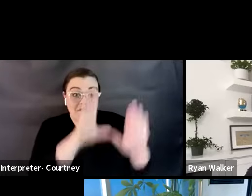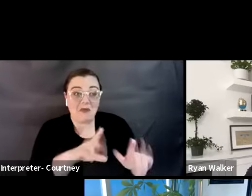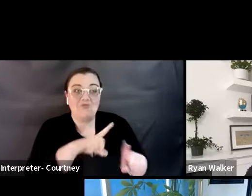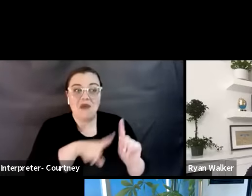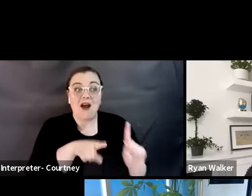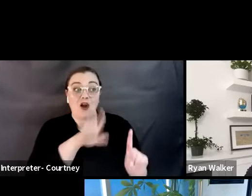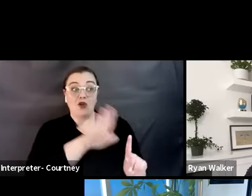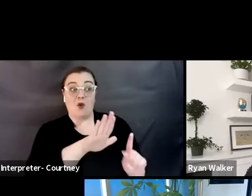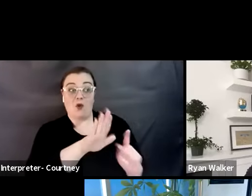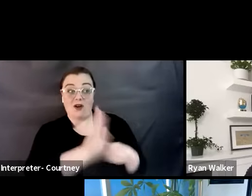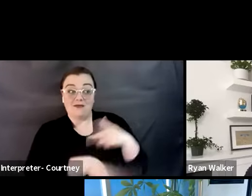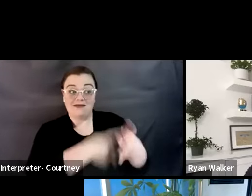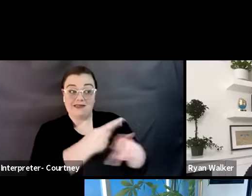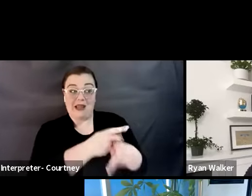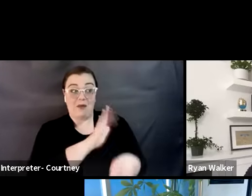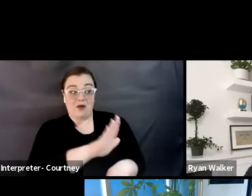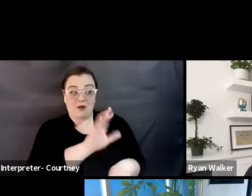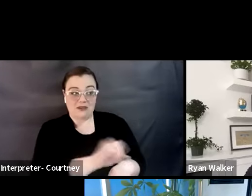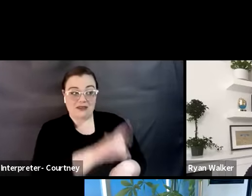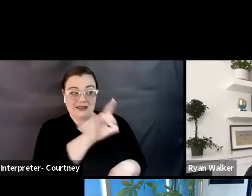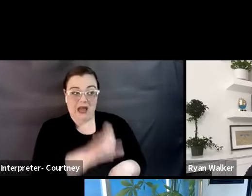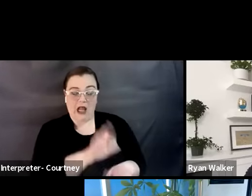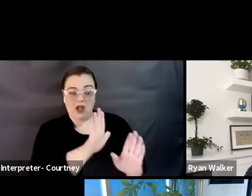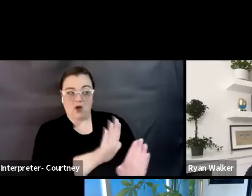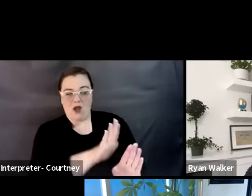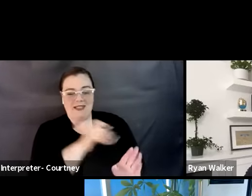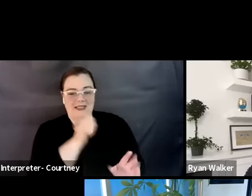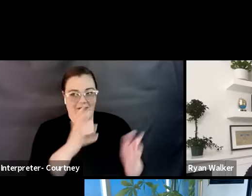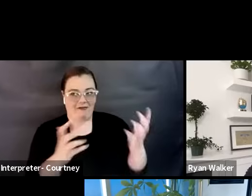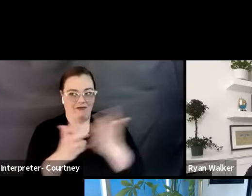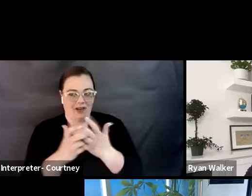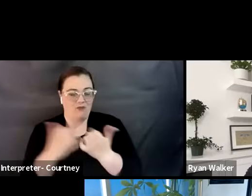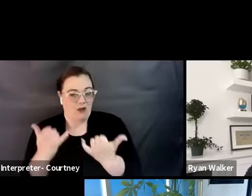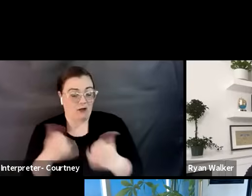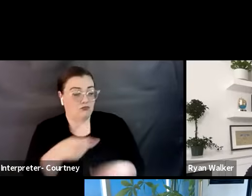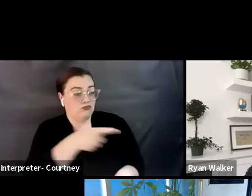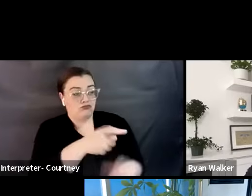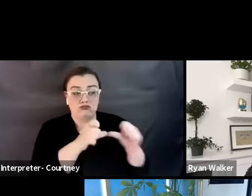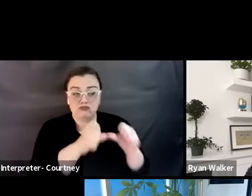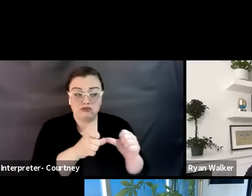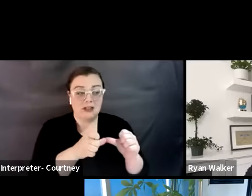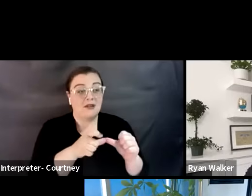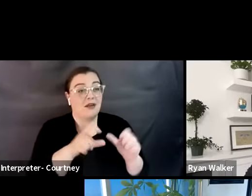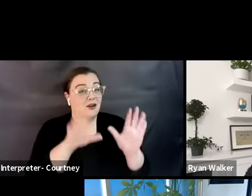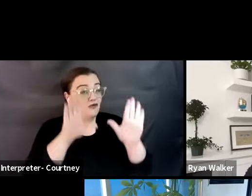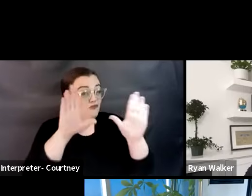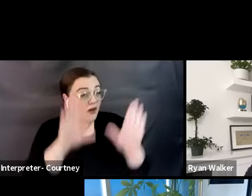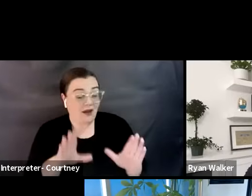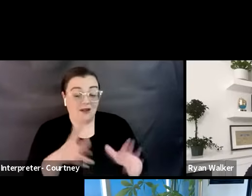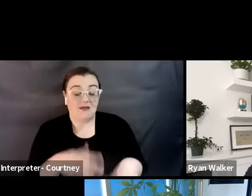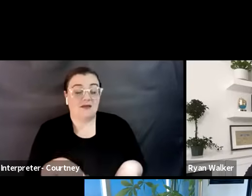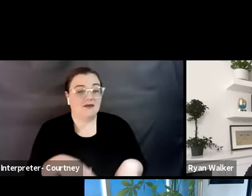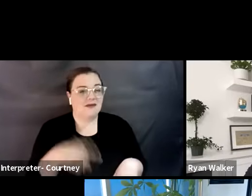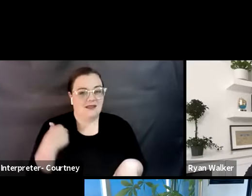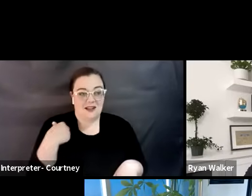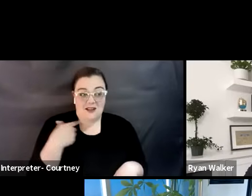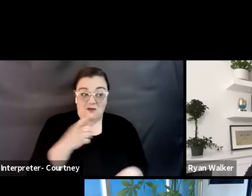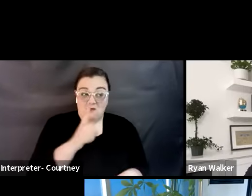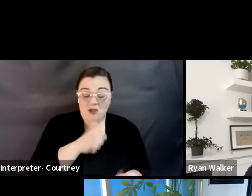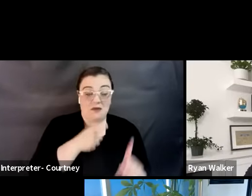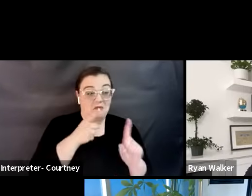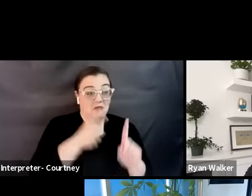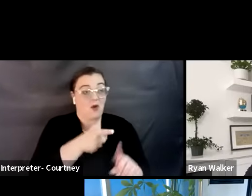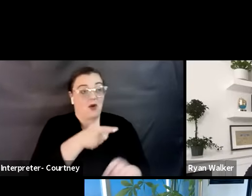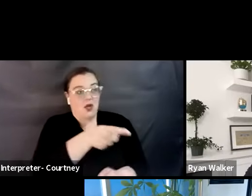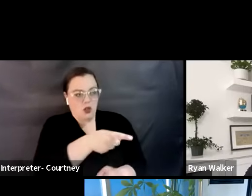amazing. Be as great as you can be. I always say, be as undeniable. Undeniable is your performance level being so great that people create